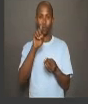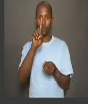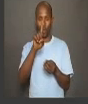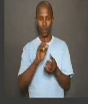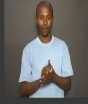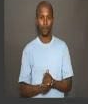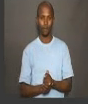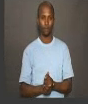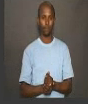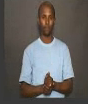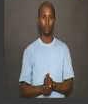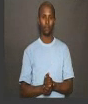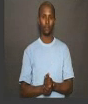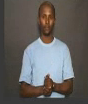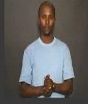plus 1.